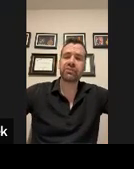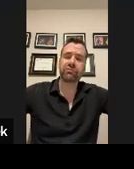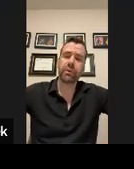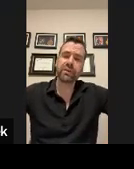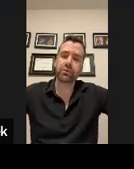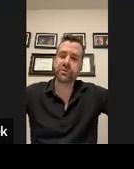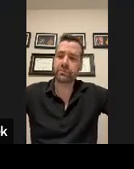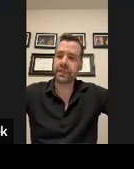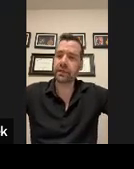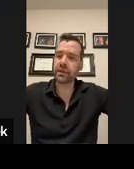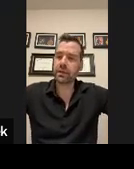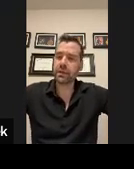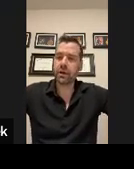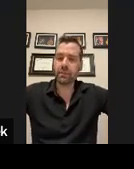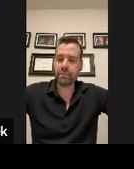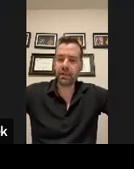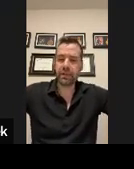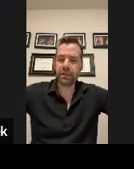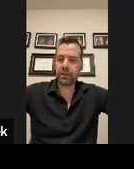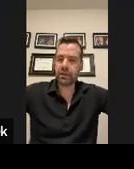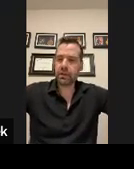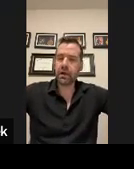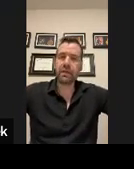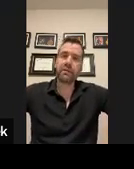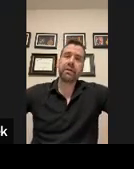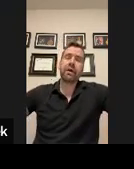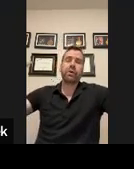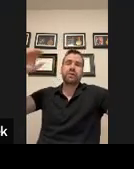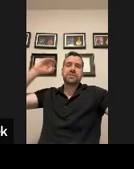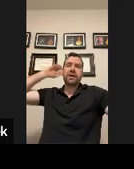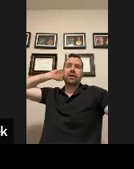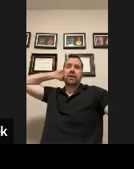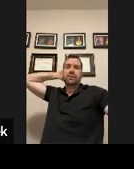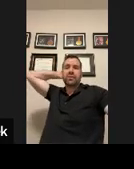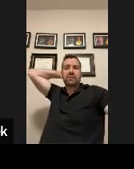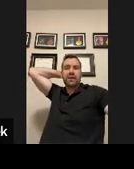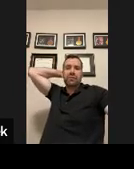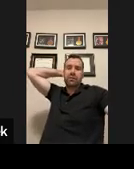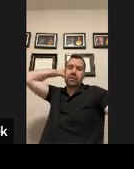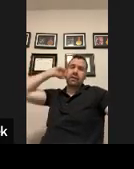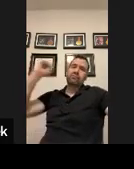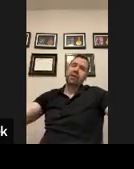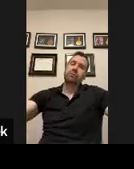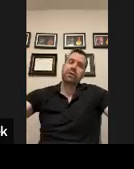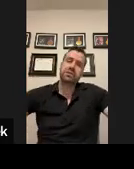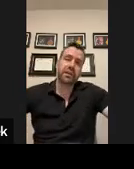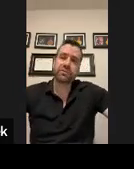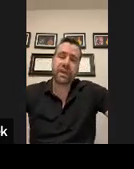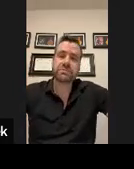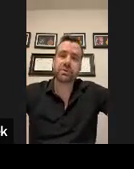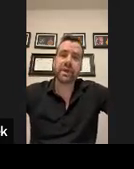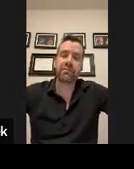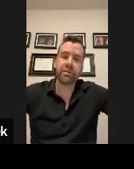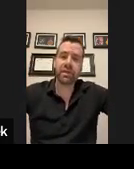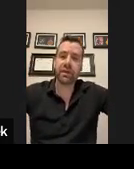terms of the actual voting, it's going to be mail-in. The other thing I wanted to say is that definitely invite your legislators